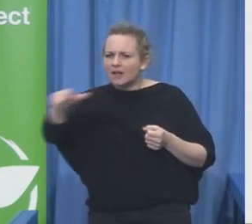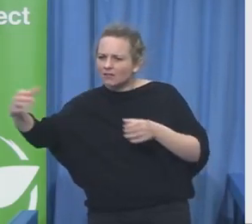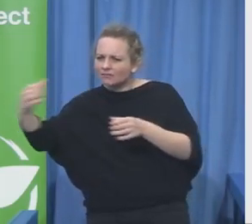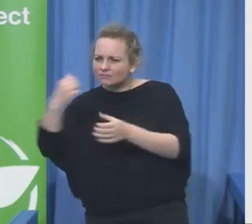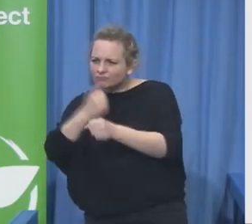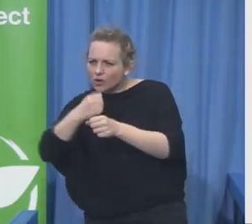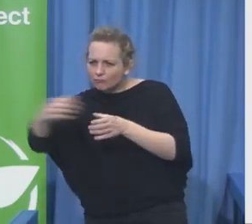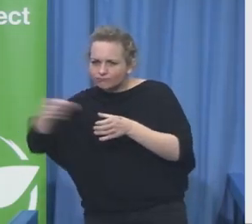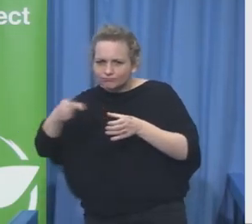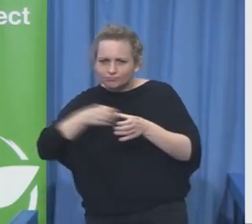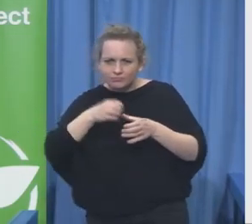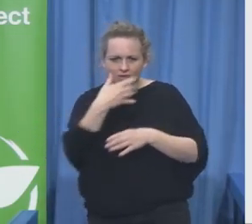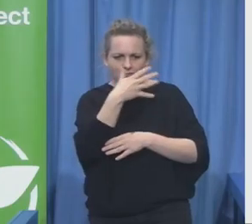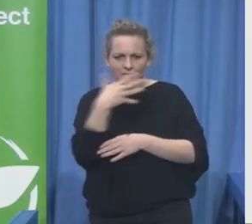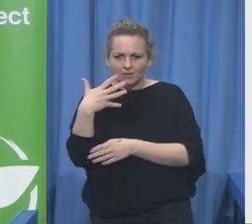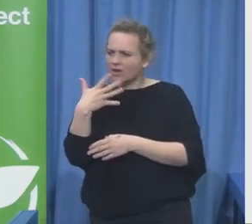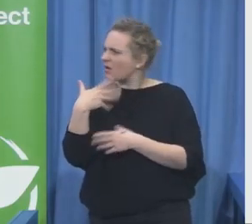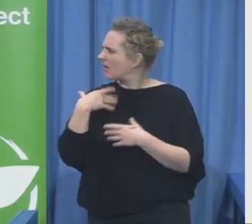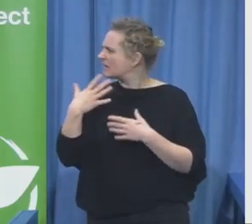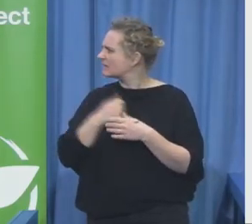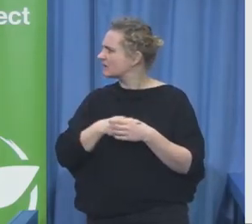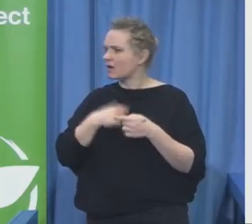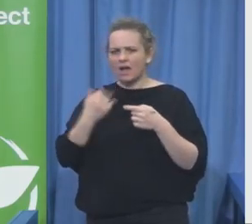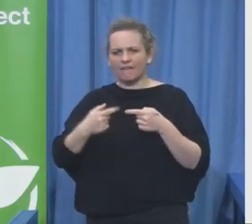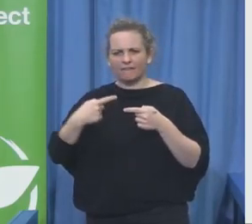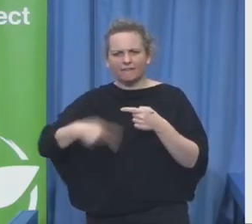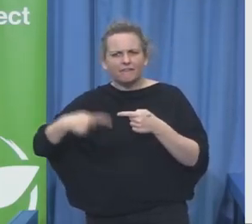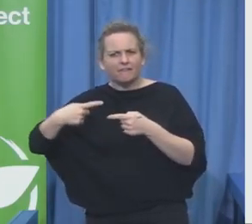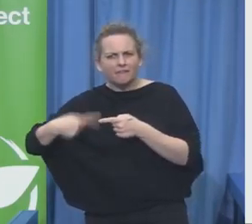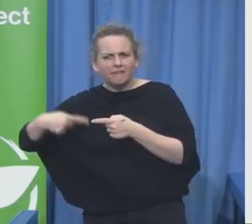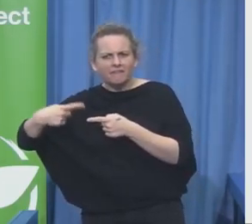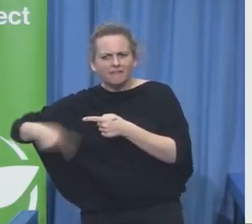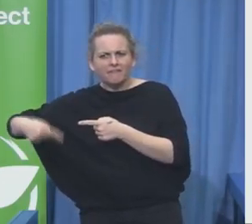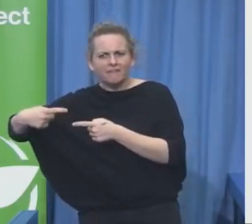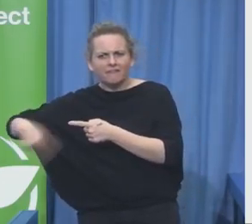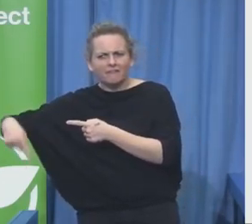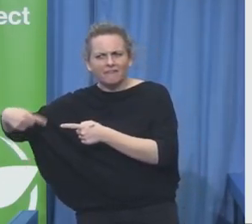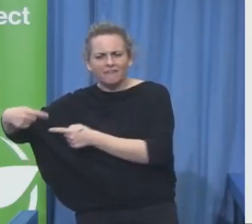Microsoft's mission is to empower every